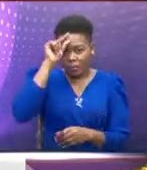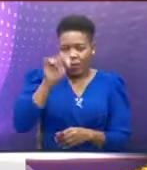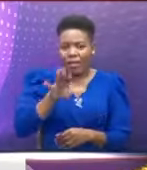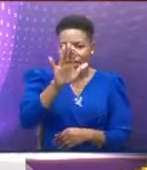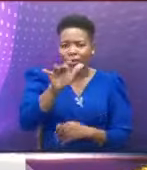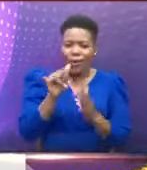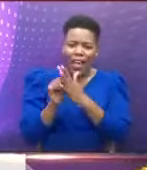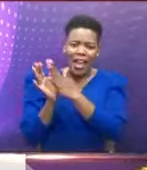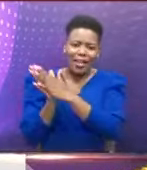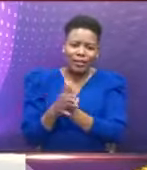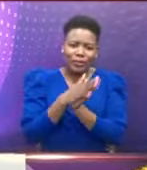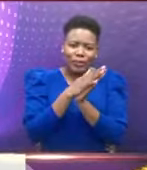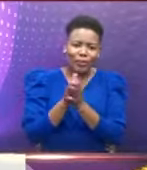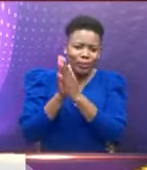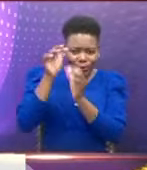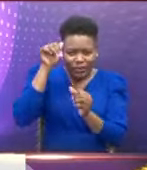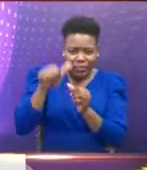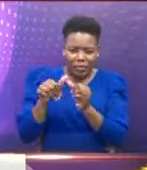not correct.